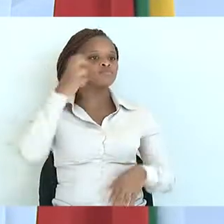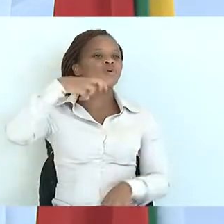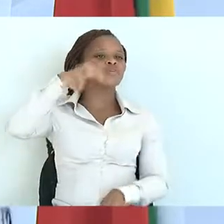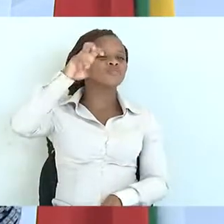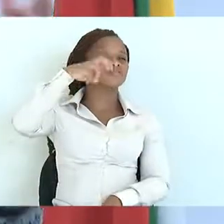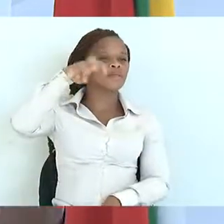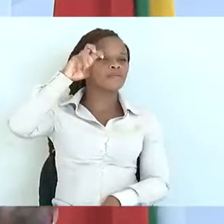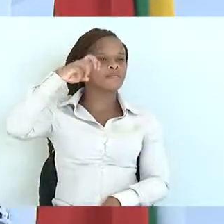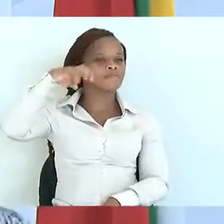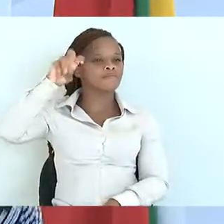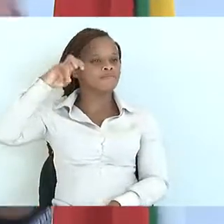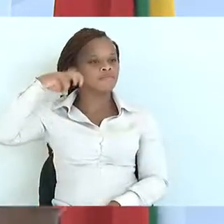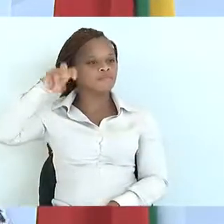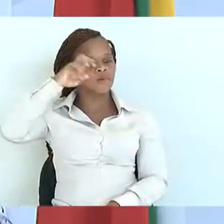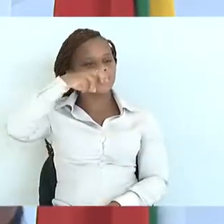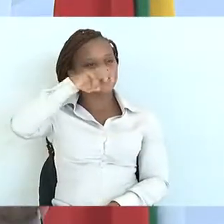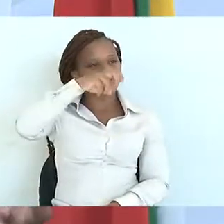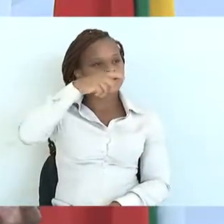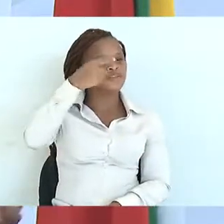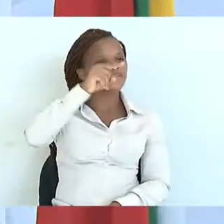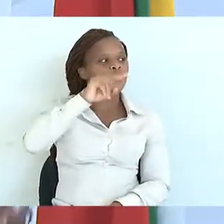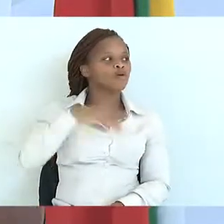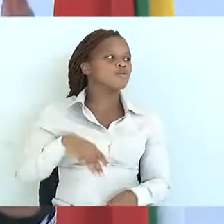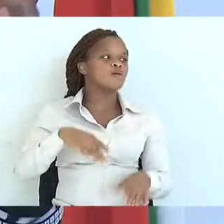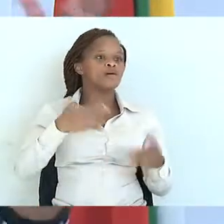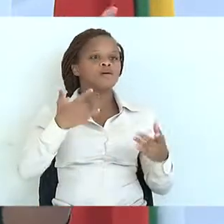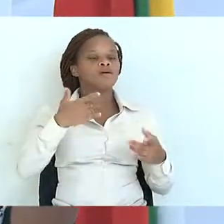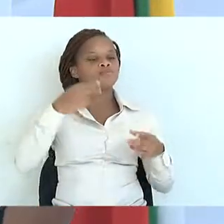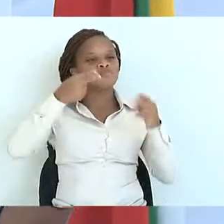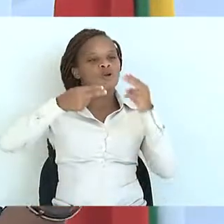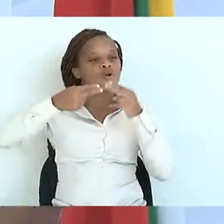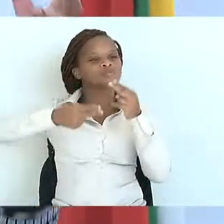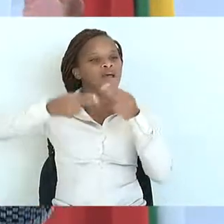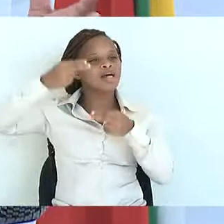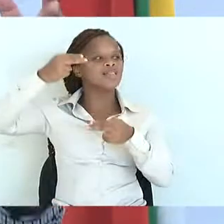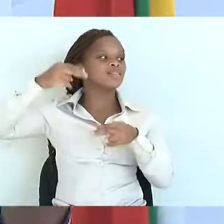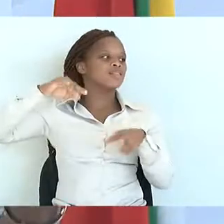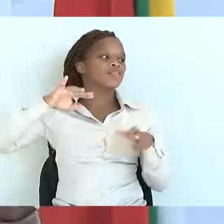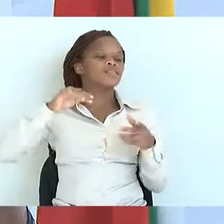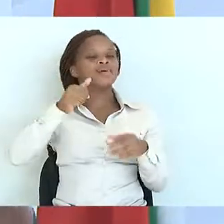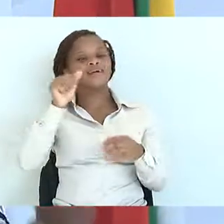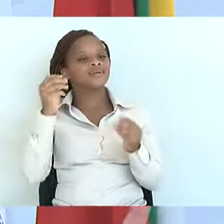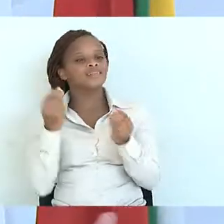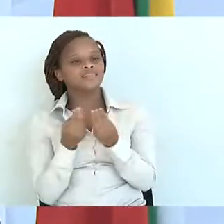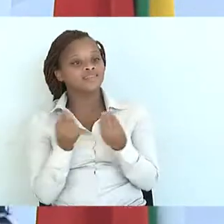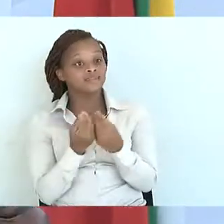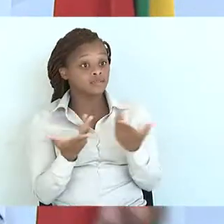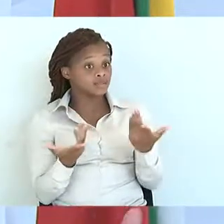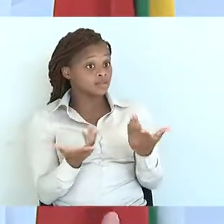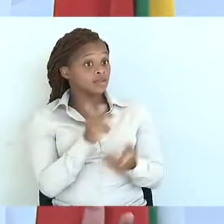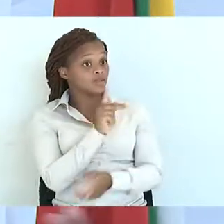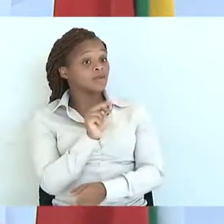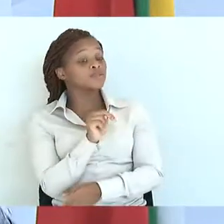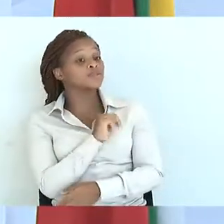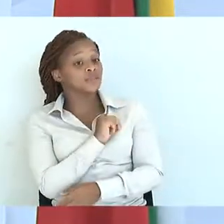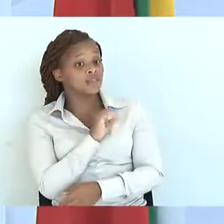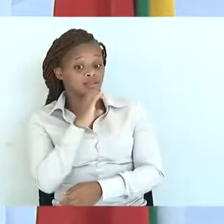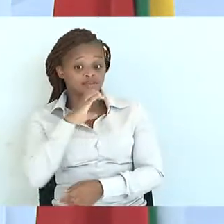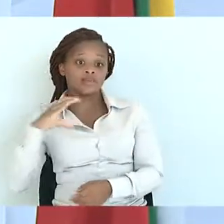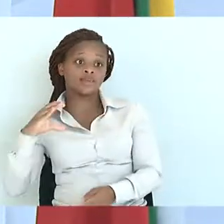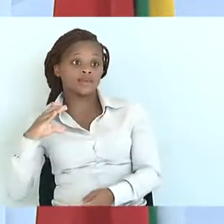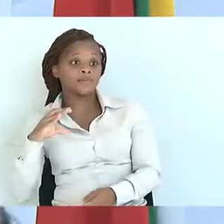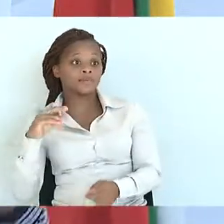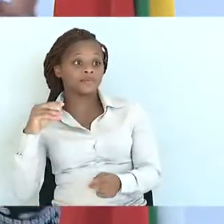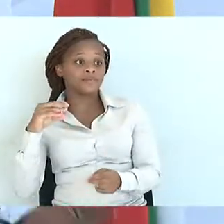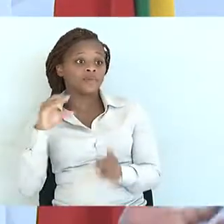tourism hiyo leyo ukuthi ama hotel and all those things. KwaZulu-Natal and Eastern Cape, they are rich in culture. You can sell